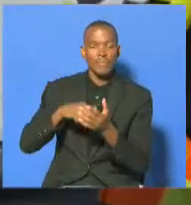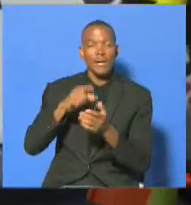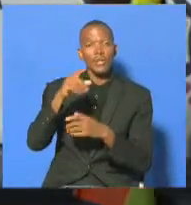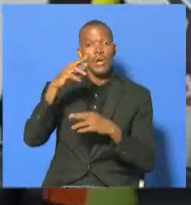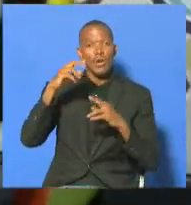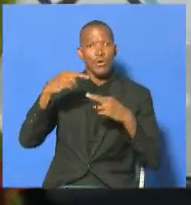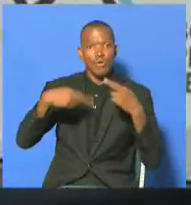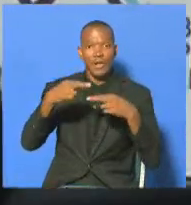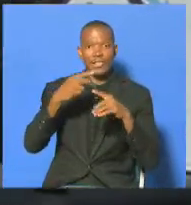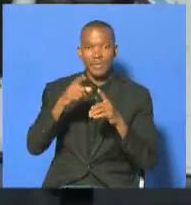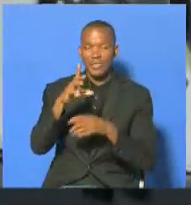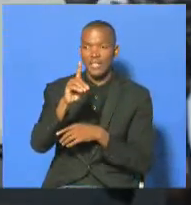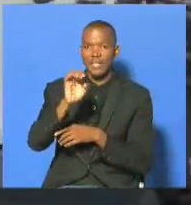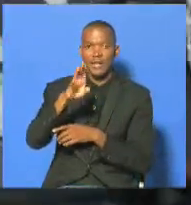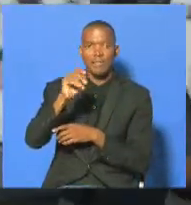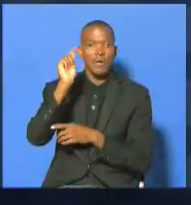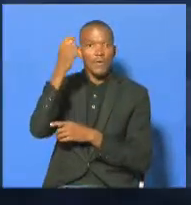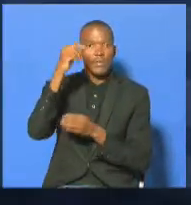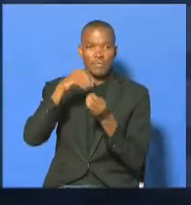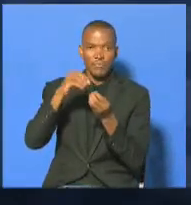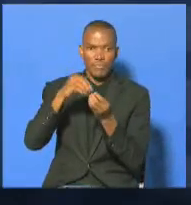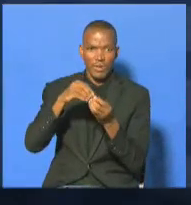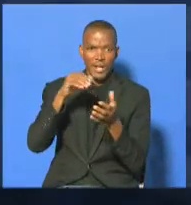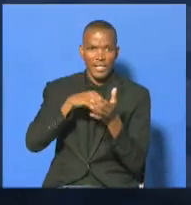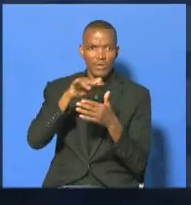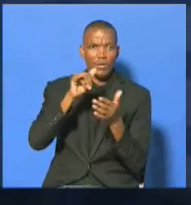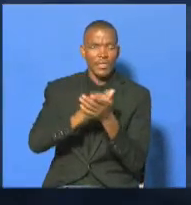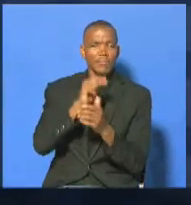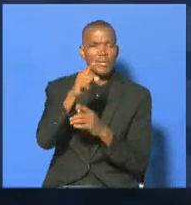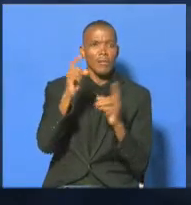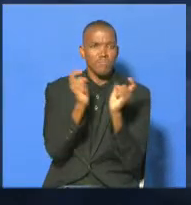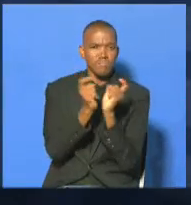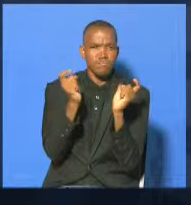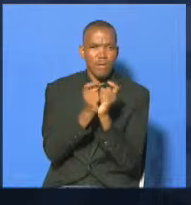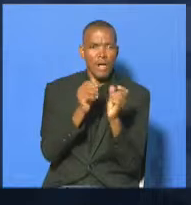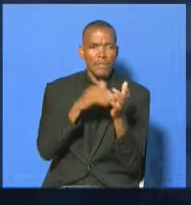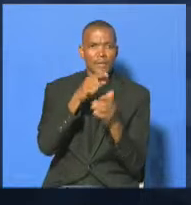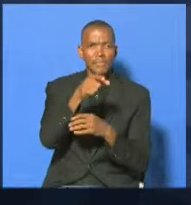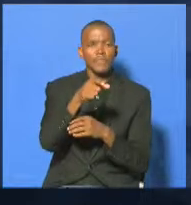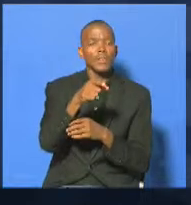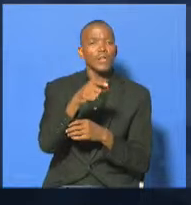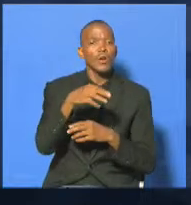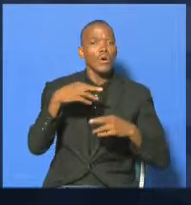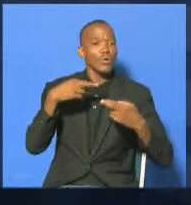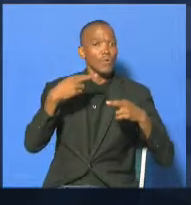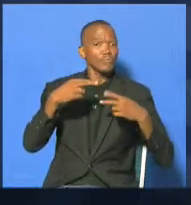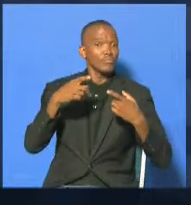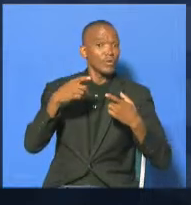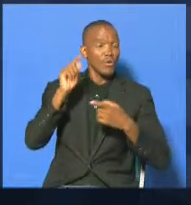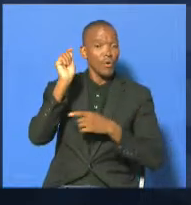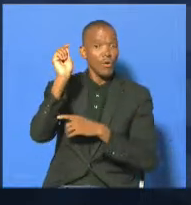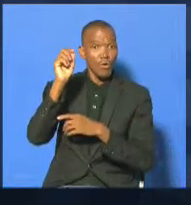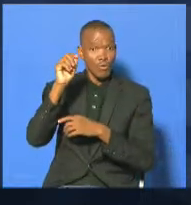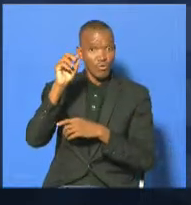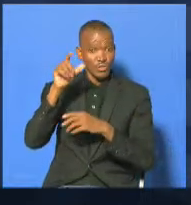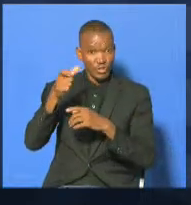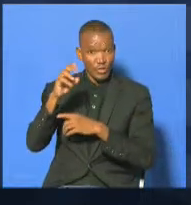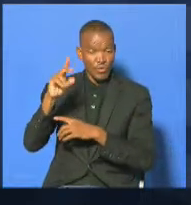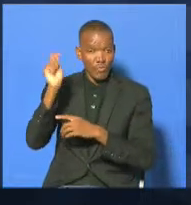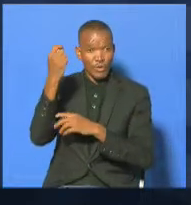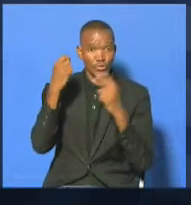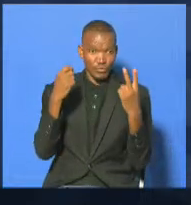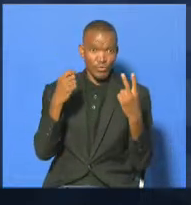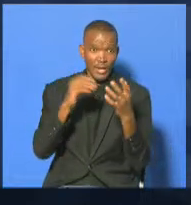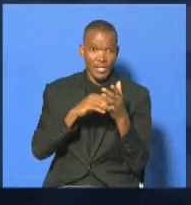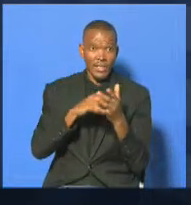most league derby wins. In their last five head-to-head meetings, however, the Reds managed to win two, the same number